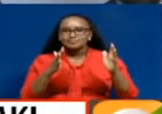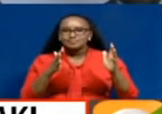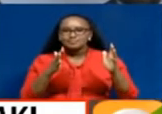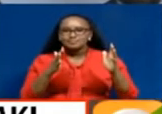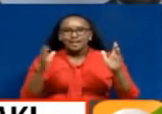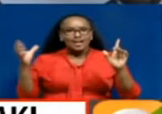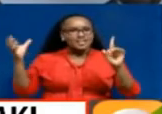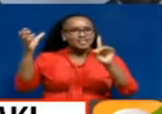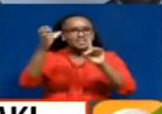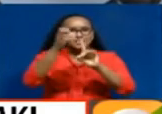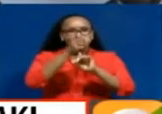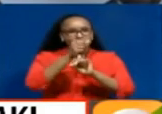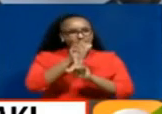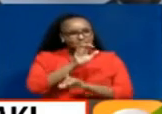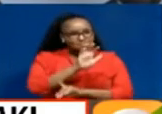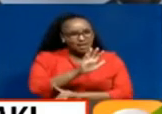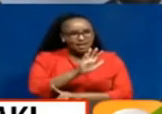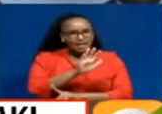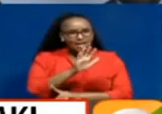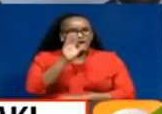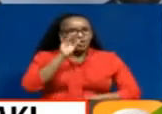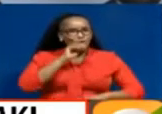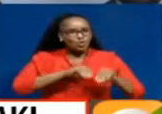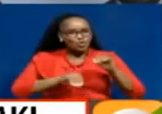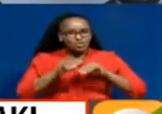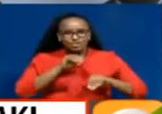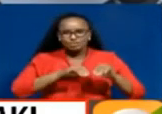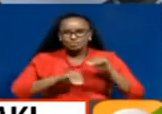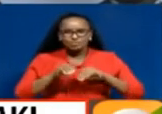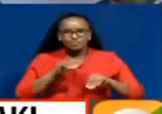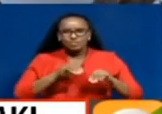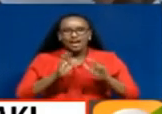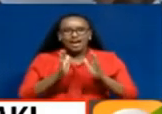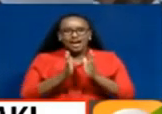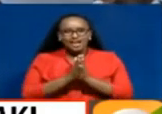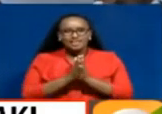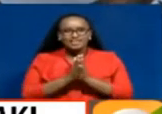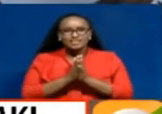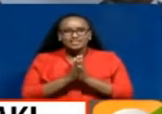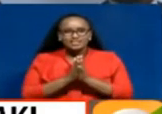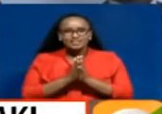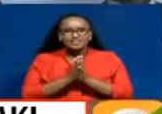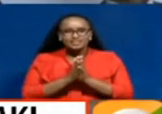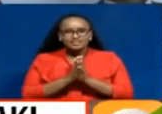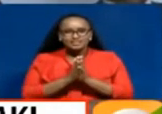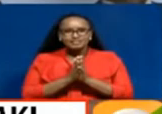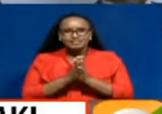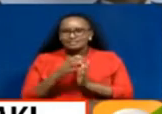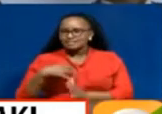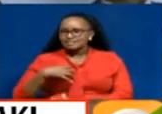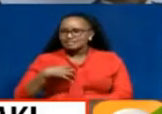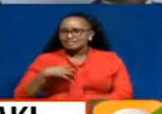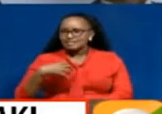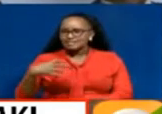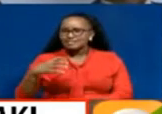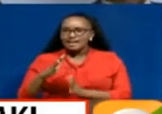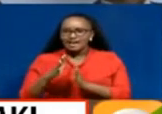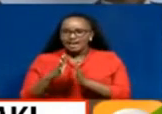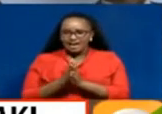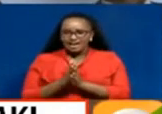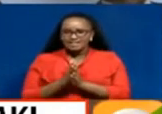his achievements, his contribution, and his rich and